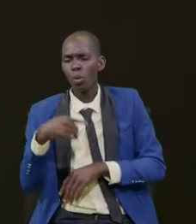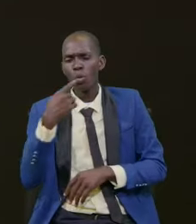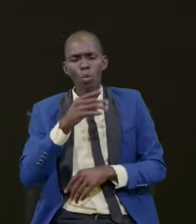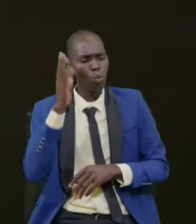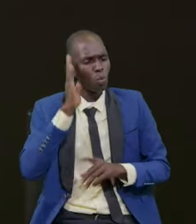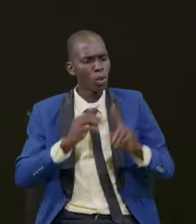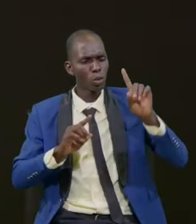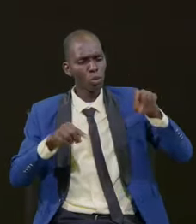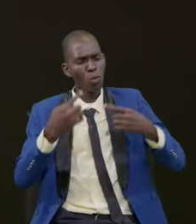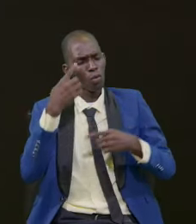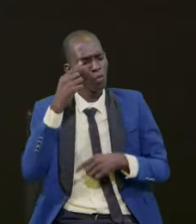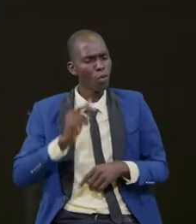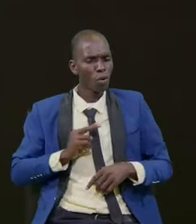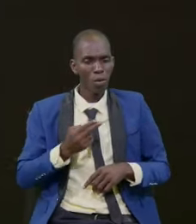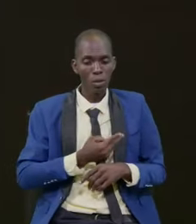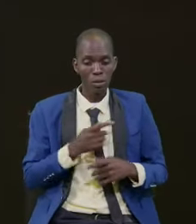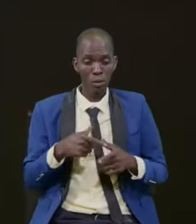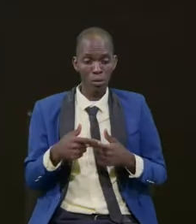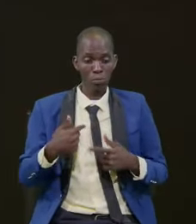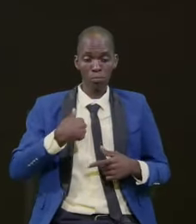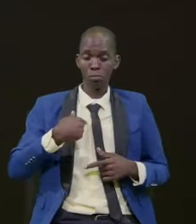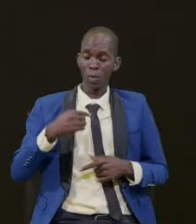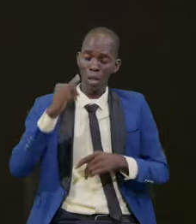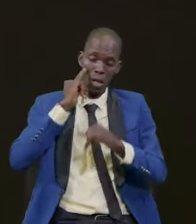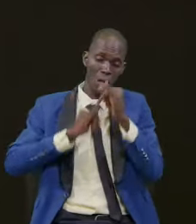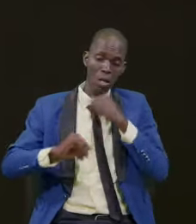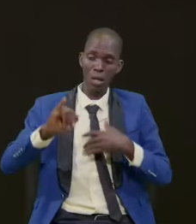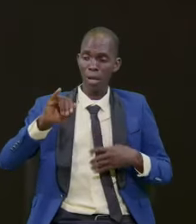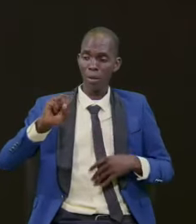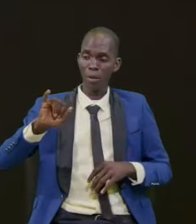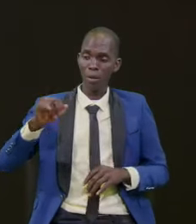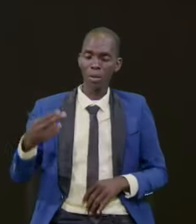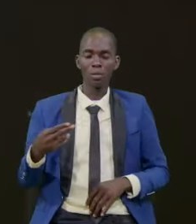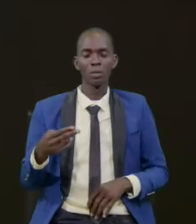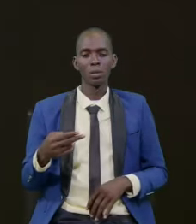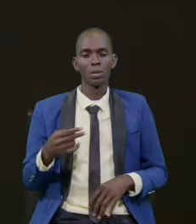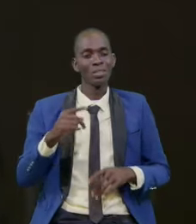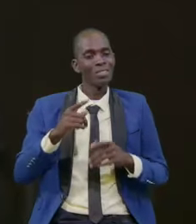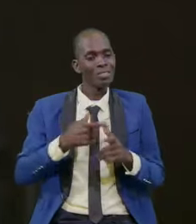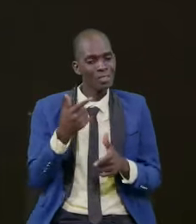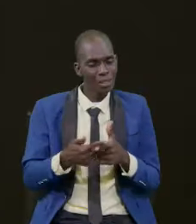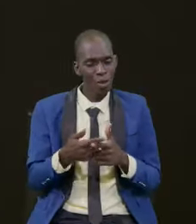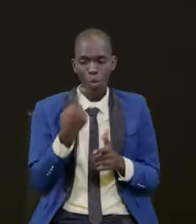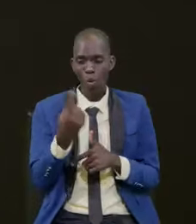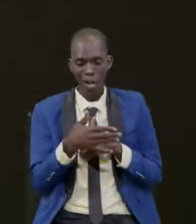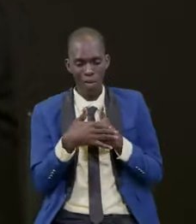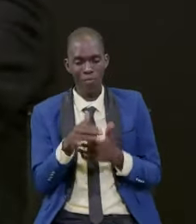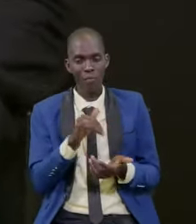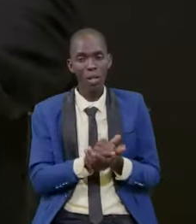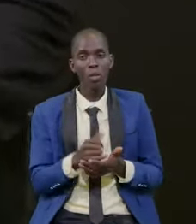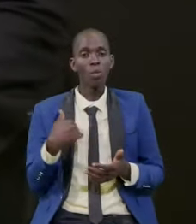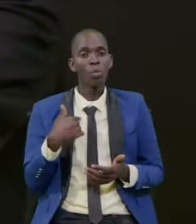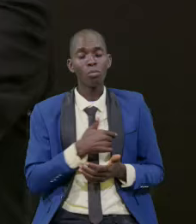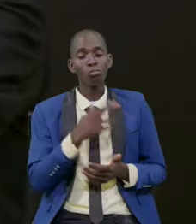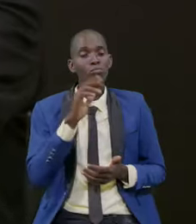Then said I. Then, only then. We're unqualified, we're disqualified,